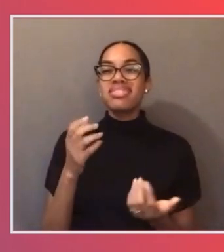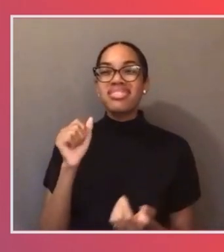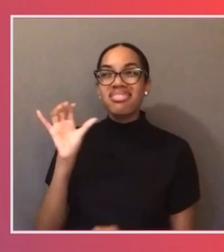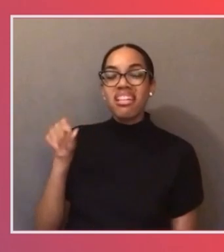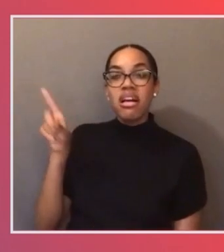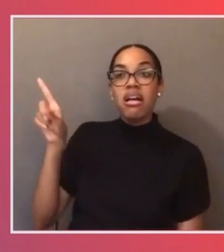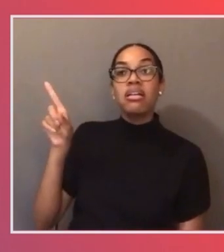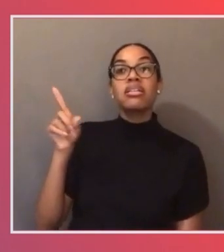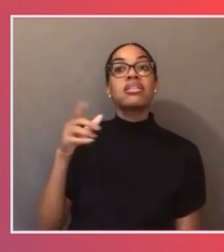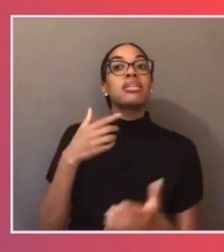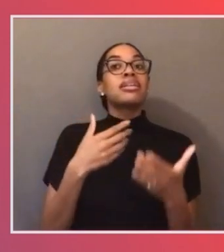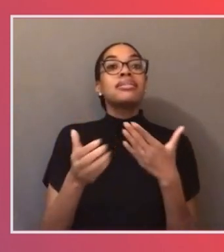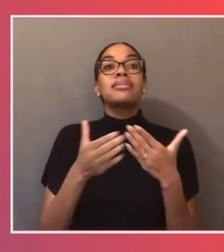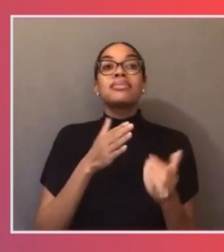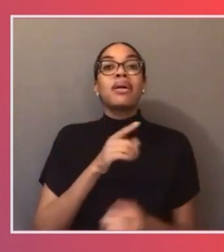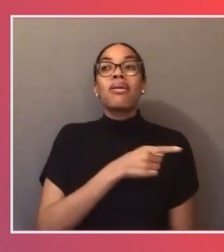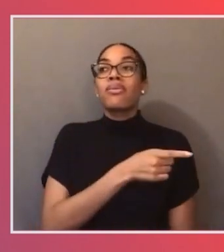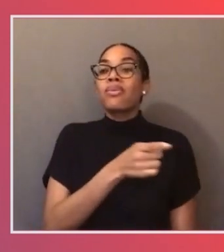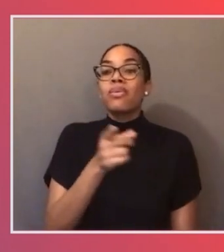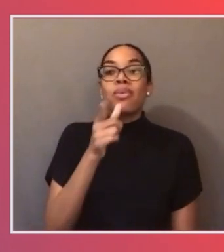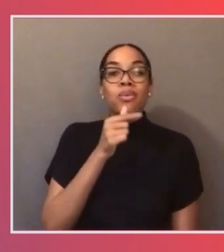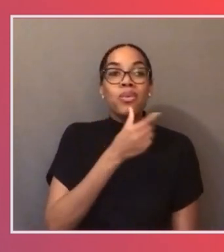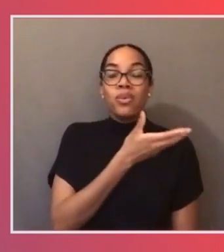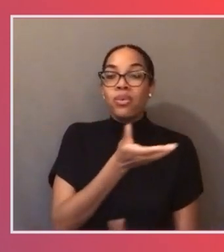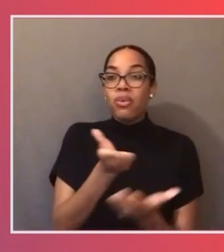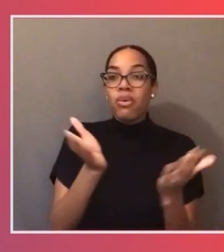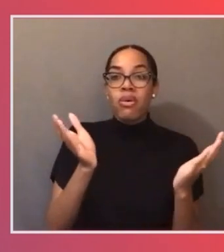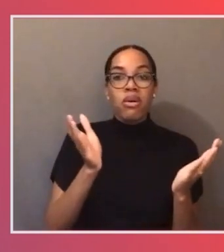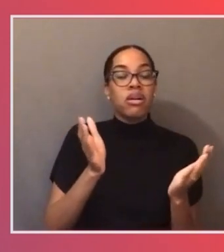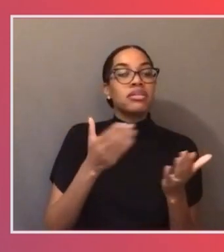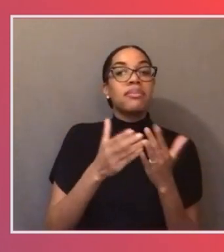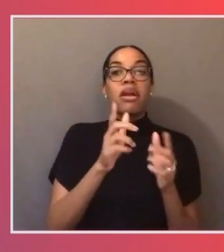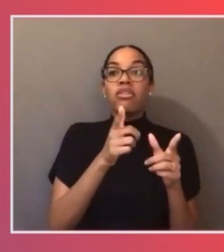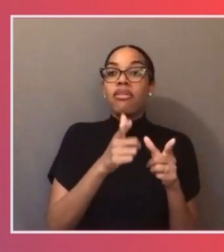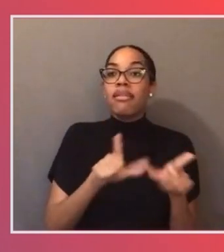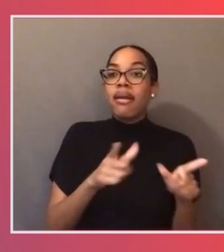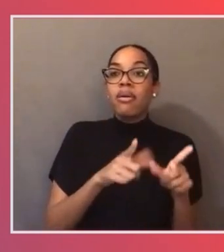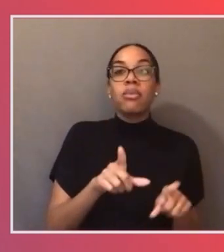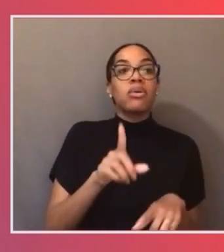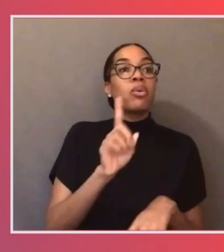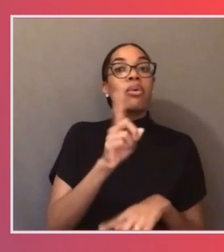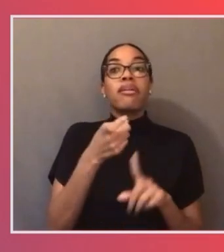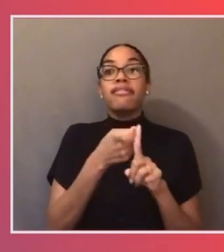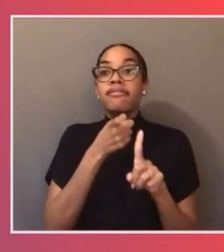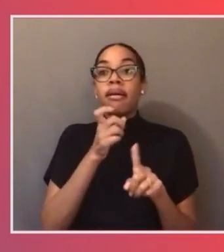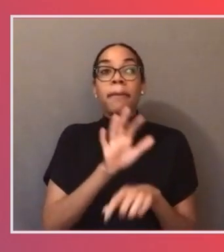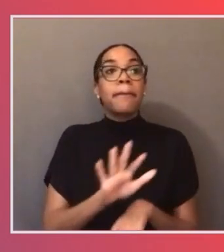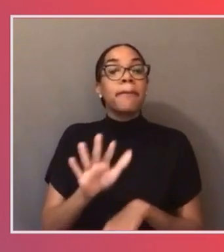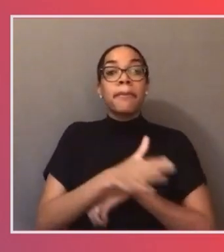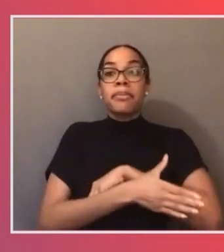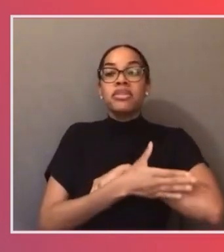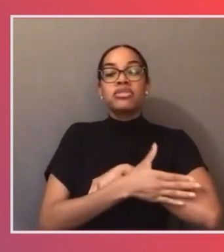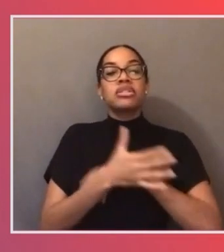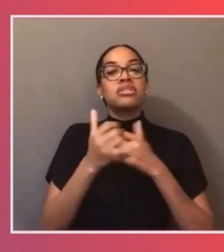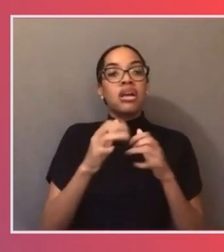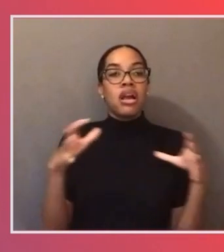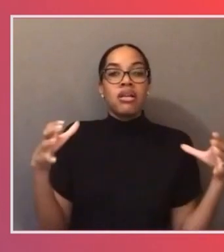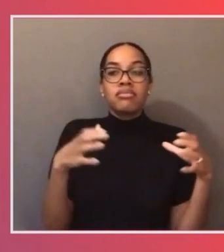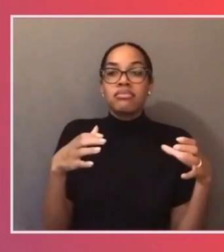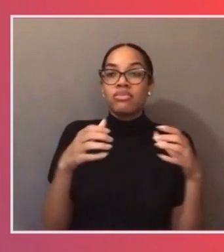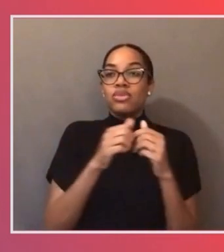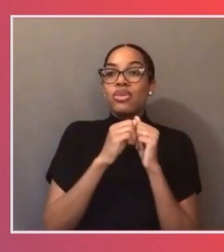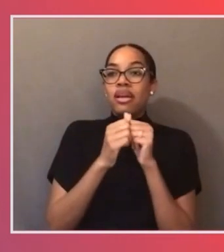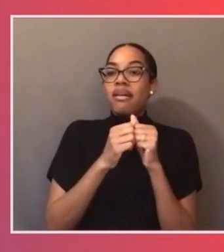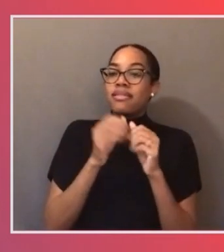come together to get our country on the right track. So thank you all. Joe and I are so appreciative for all of